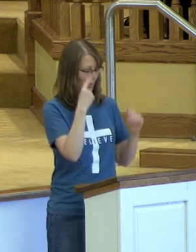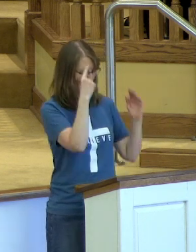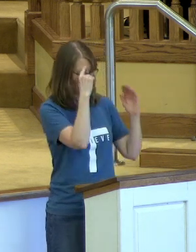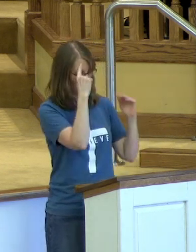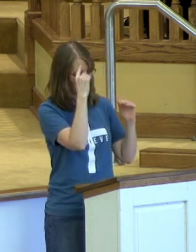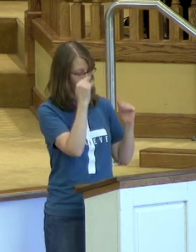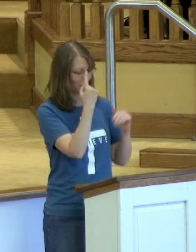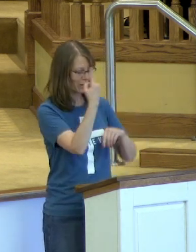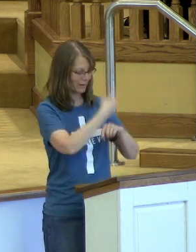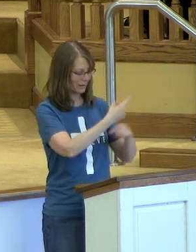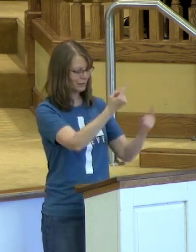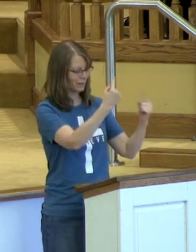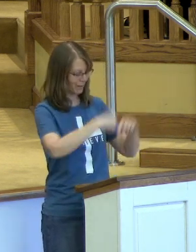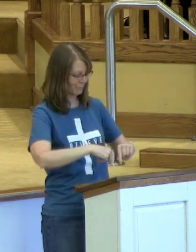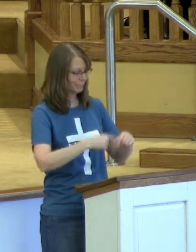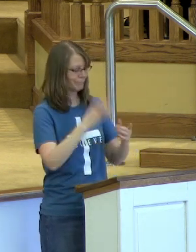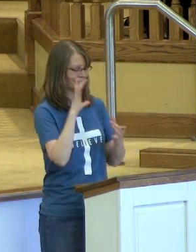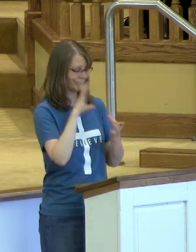Christ.